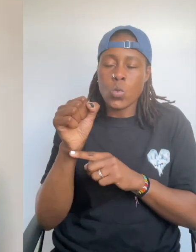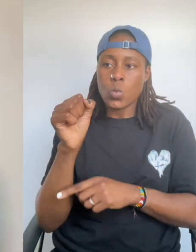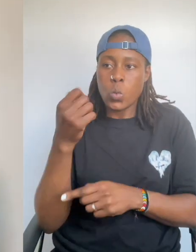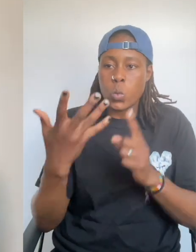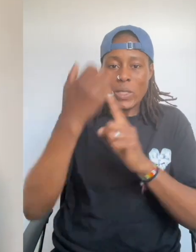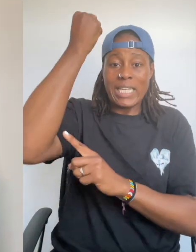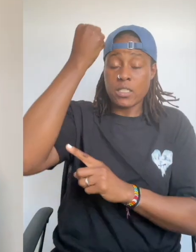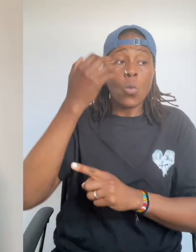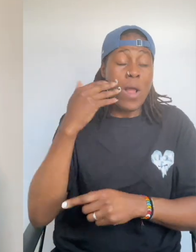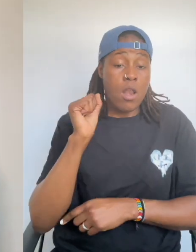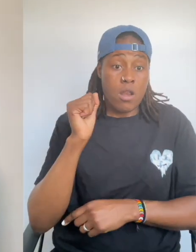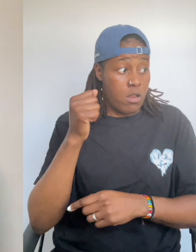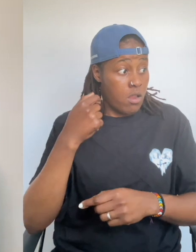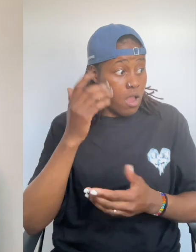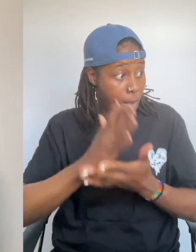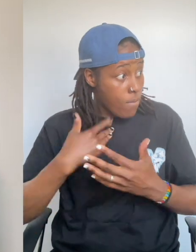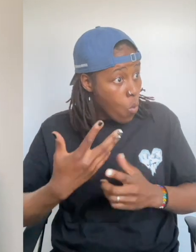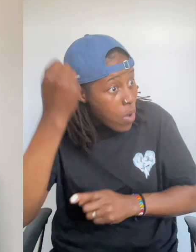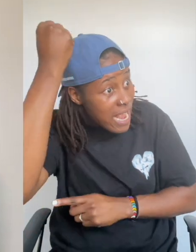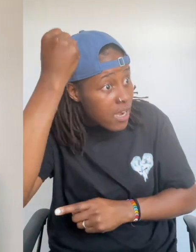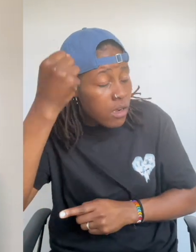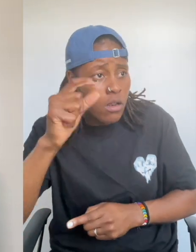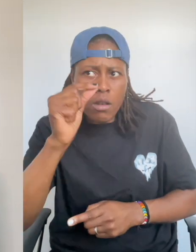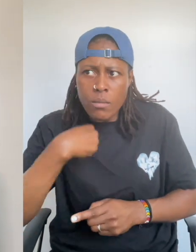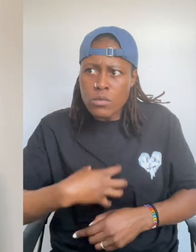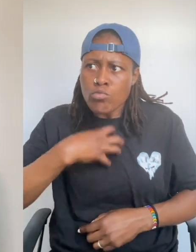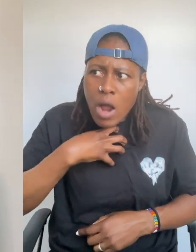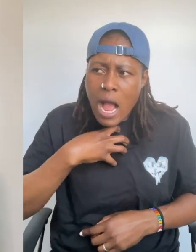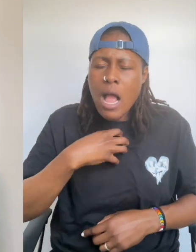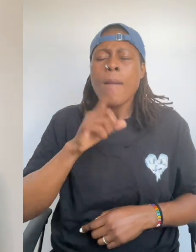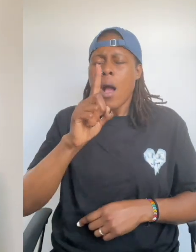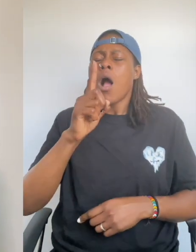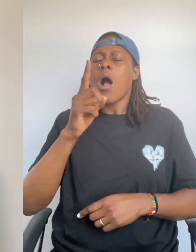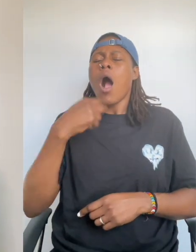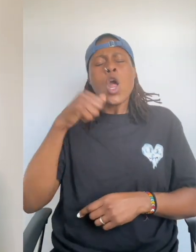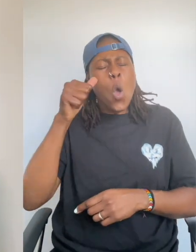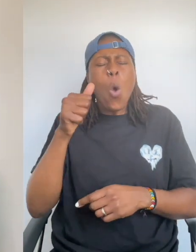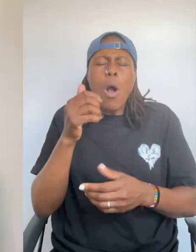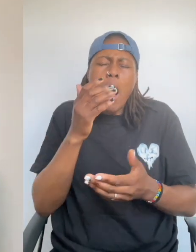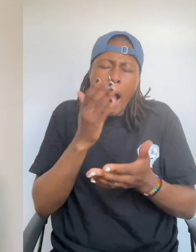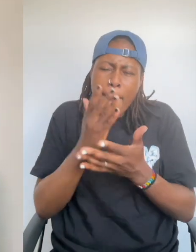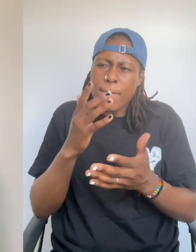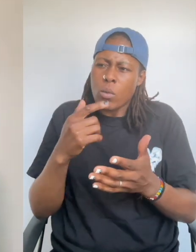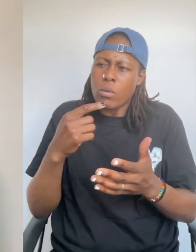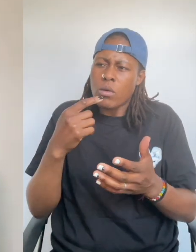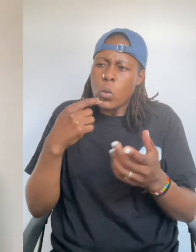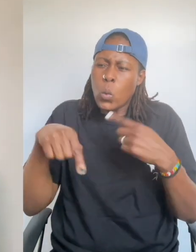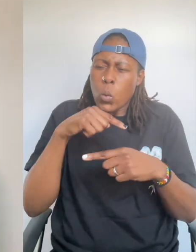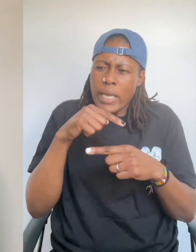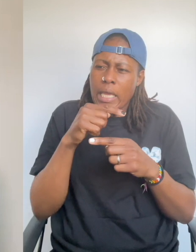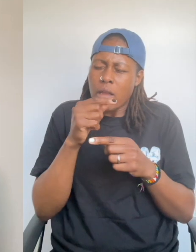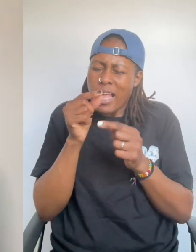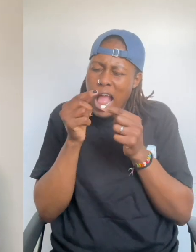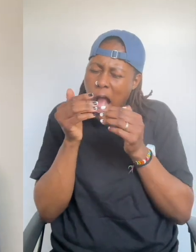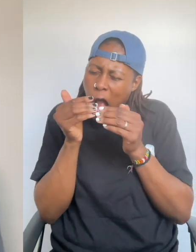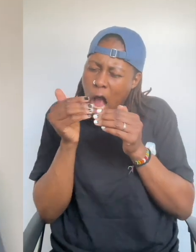slightly surprised, but I can see how we edged the fight, to be honest. I think I was just really, really hungry, a really raw boxer.